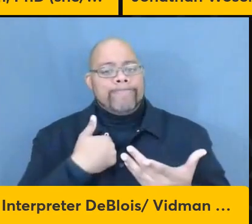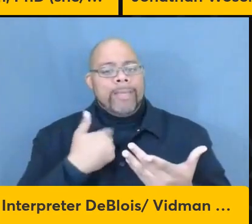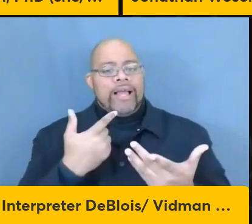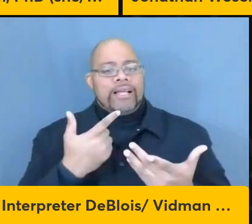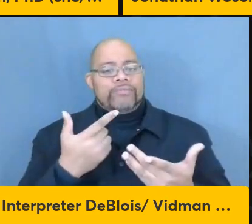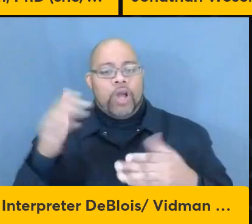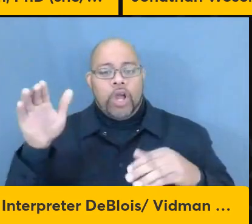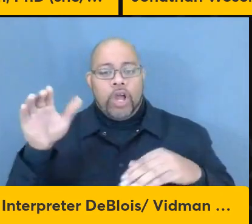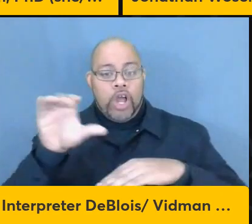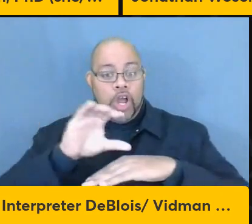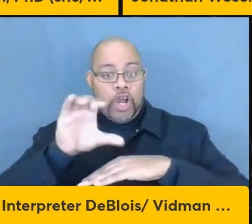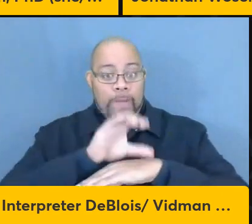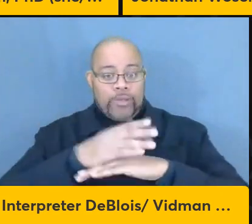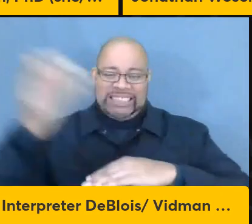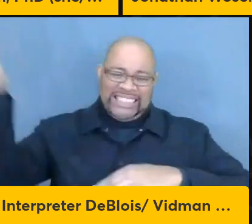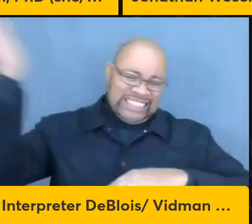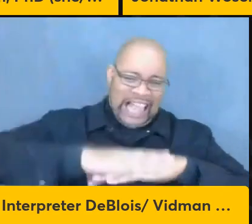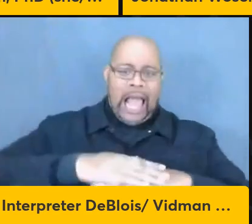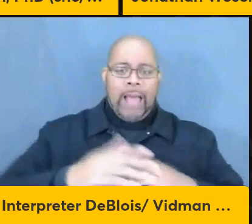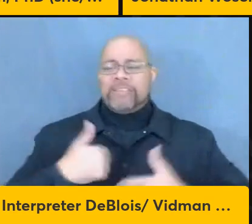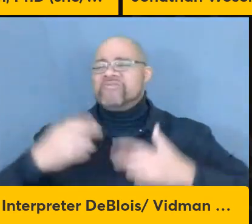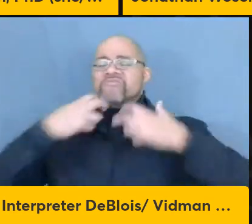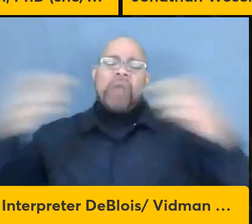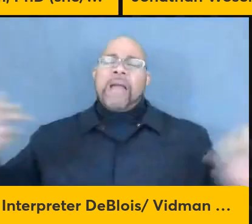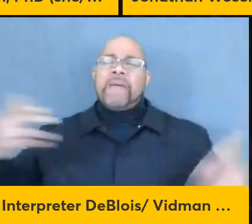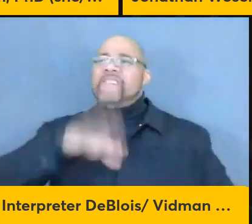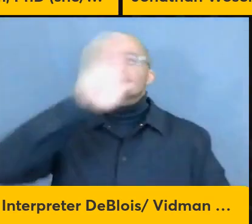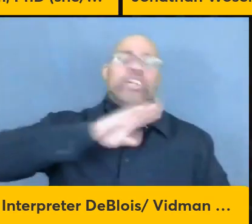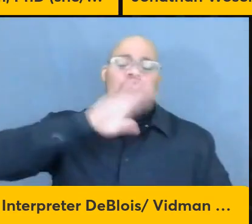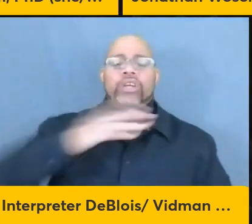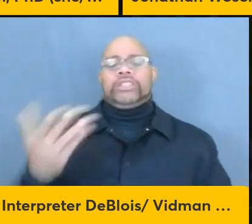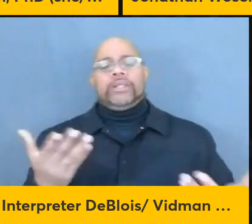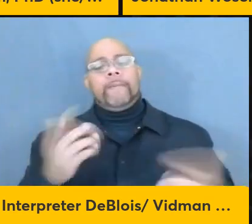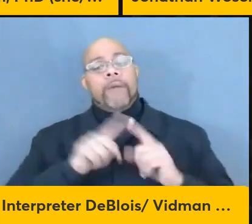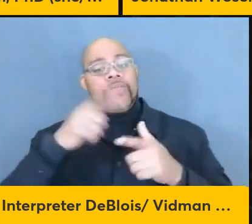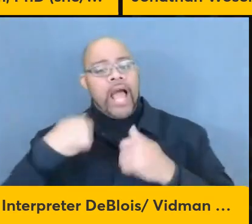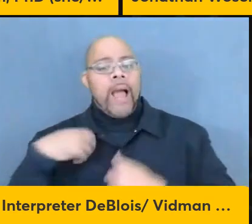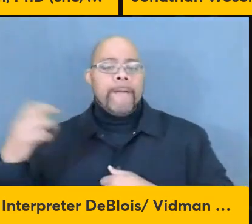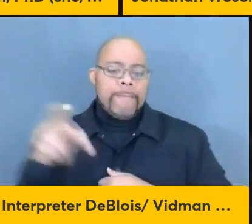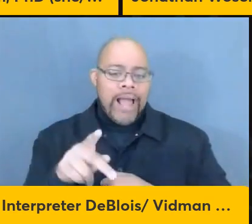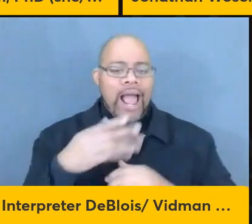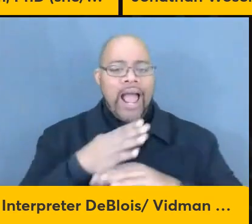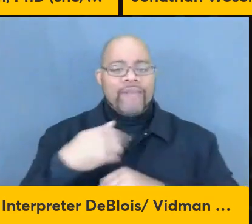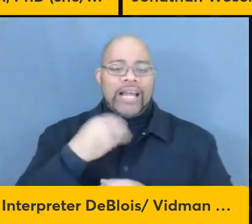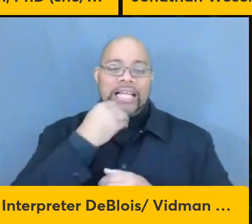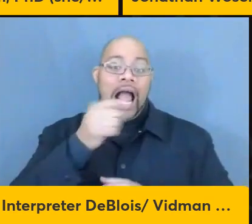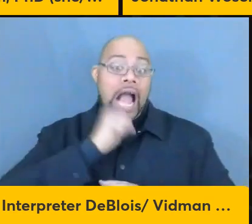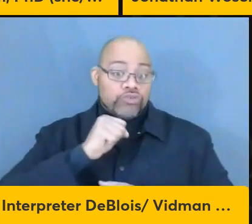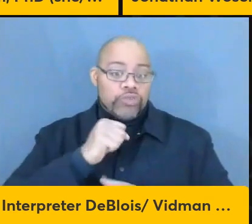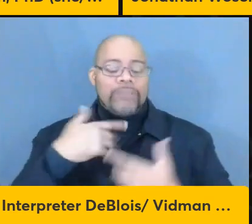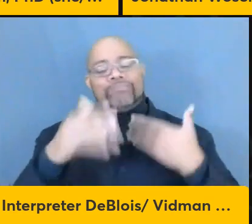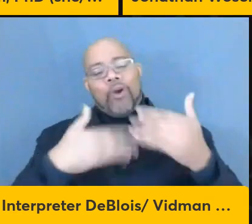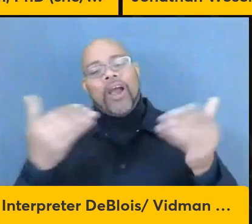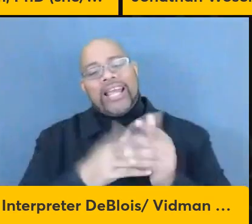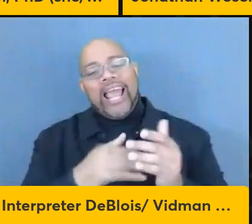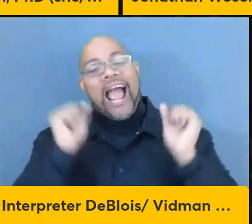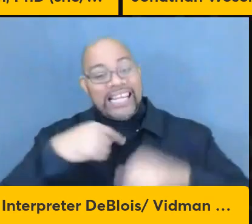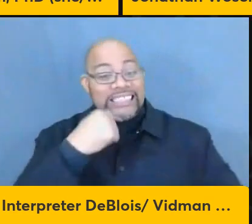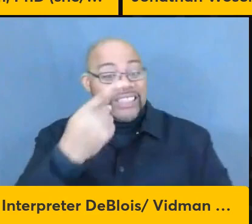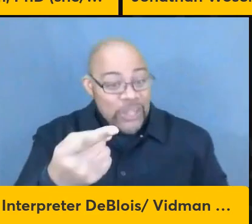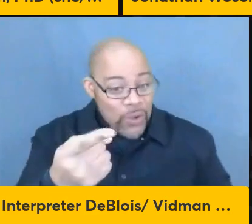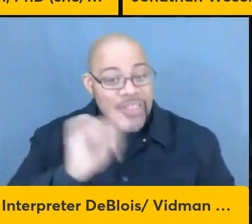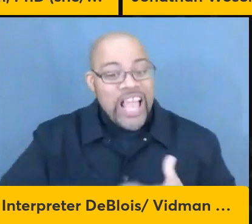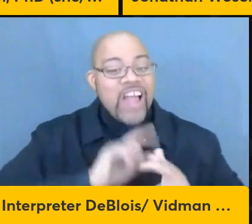computer closed and jump on my bed and scream in frustration, but then I come back after I eat ice cream and get it going. I can tell you